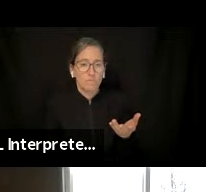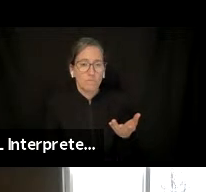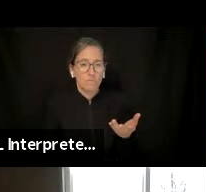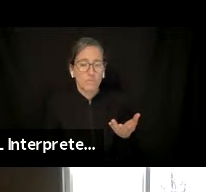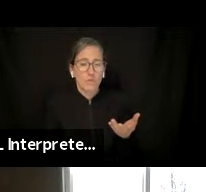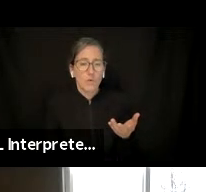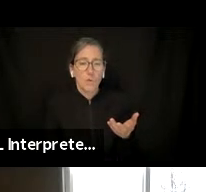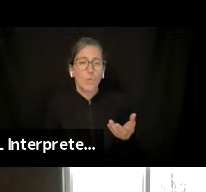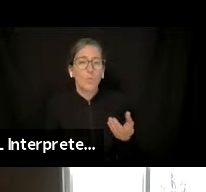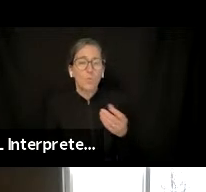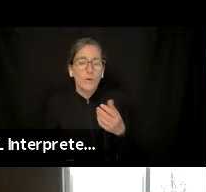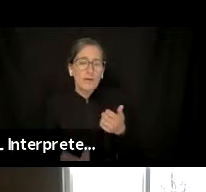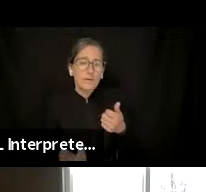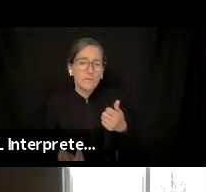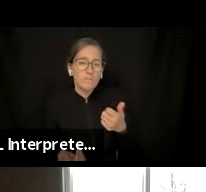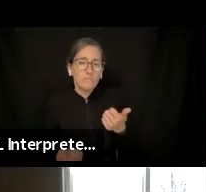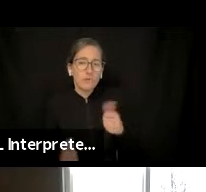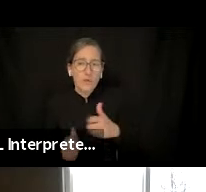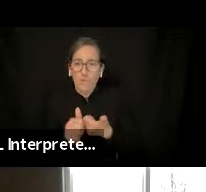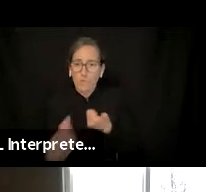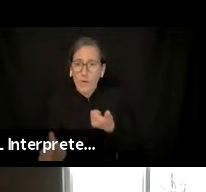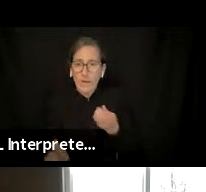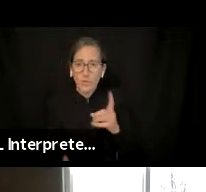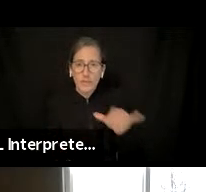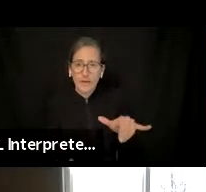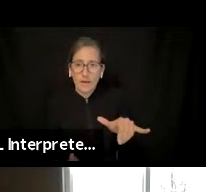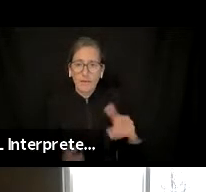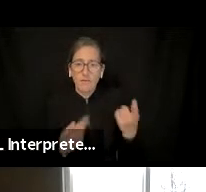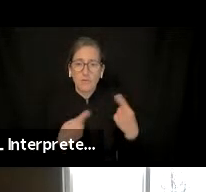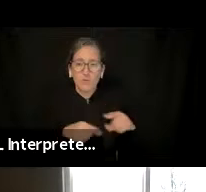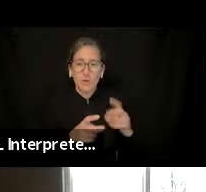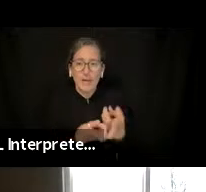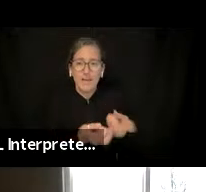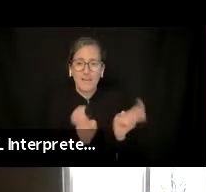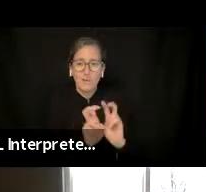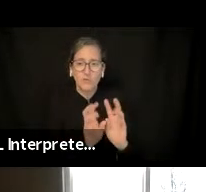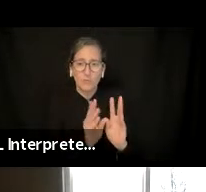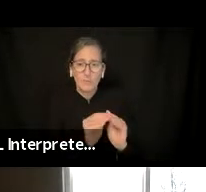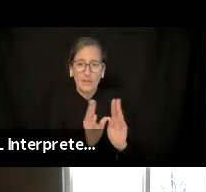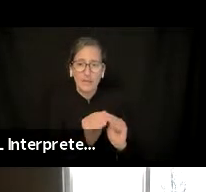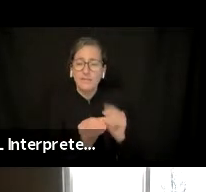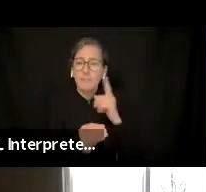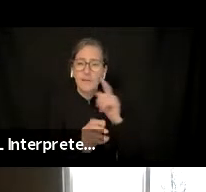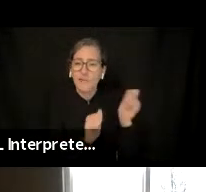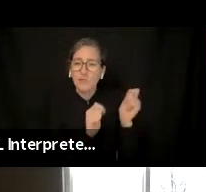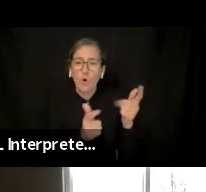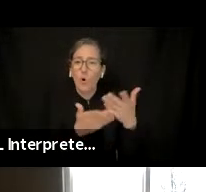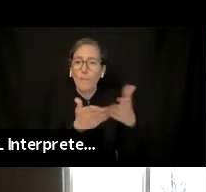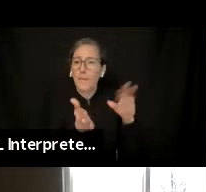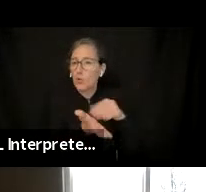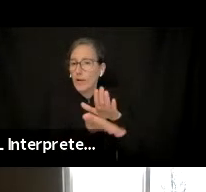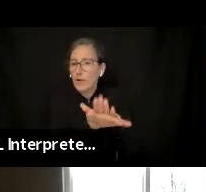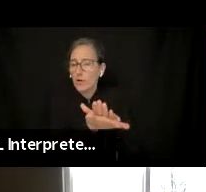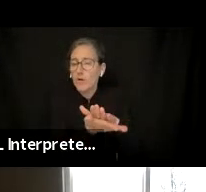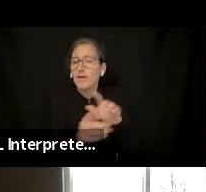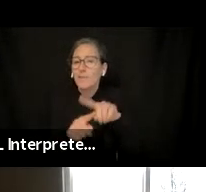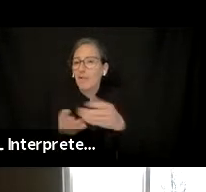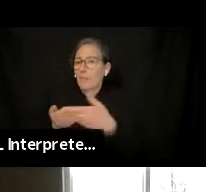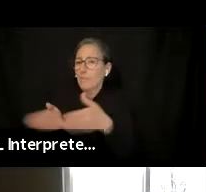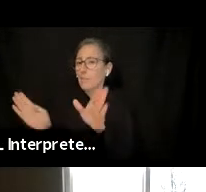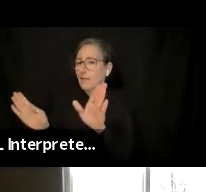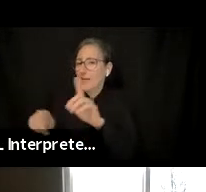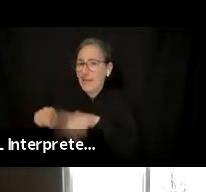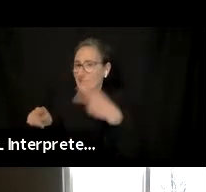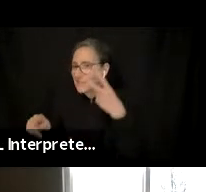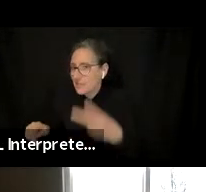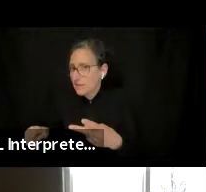it's all public records and also just the public can't see. So the question of whether having something that you're saying